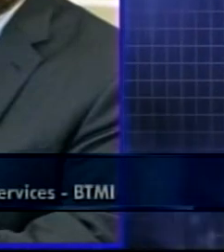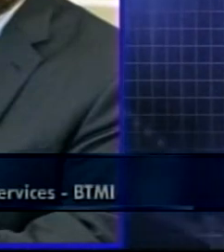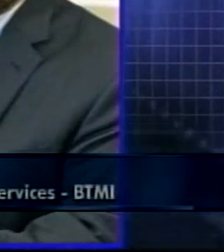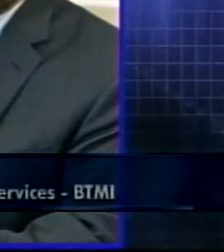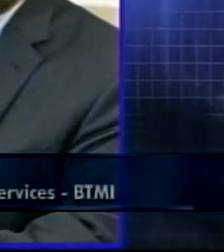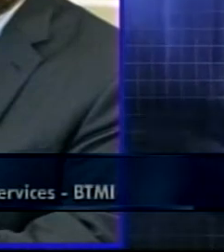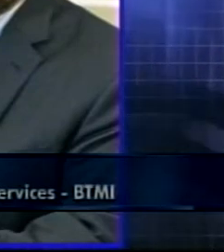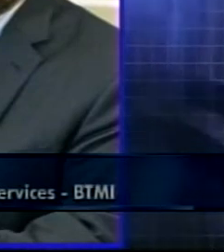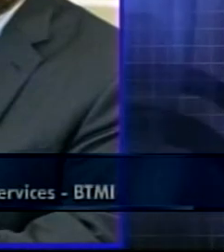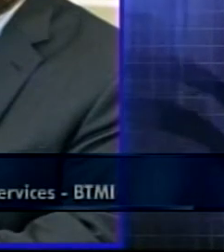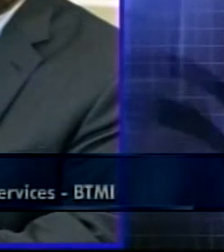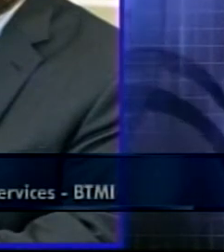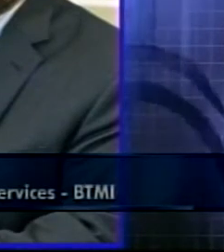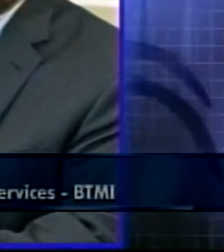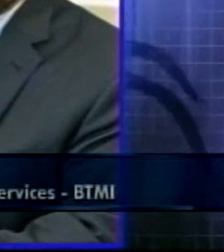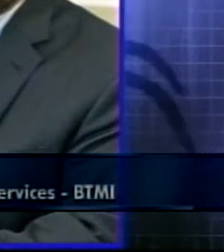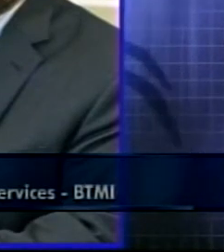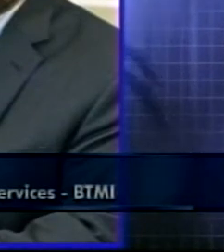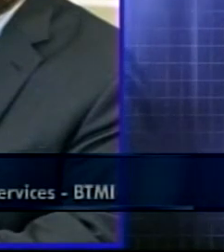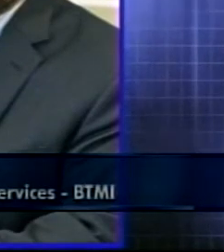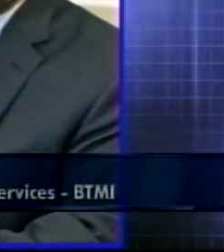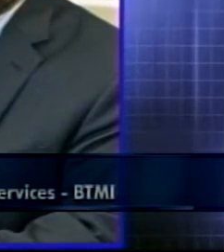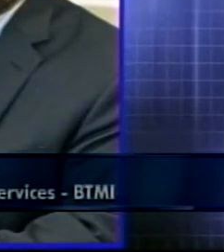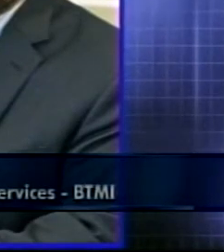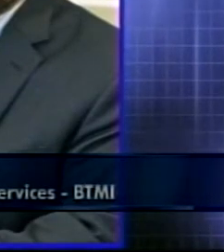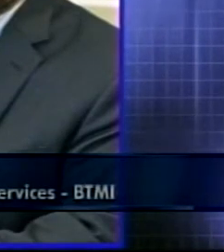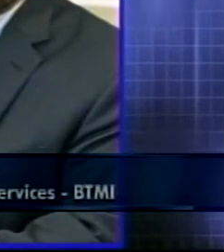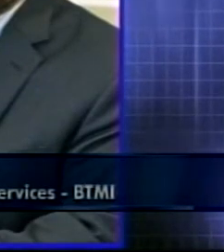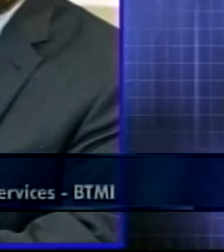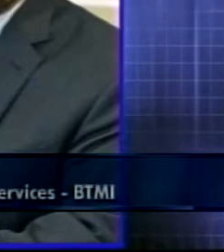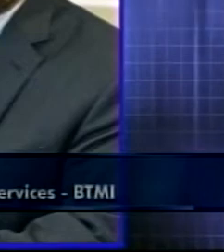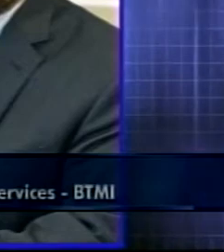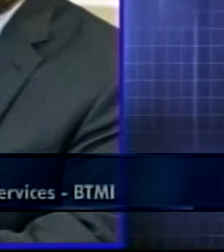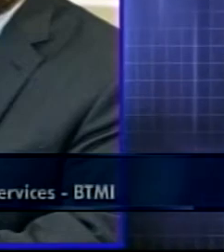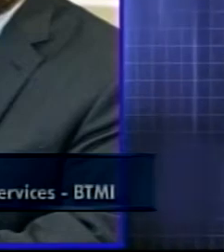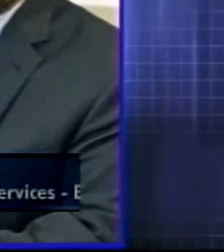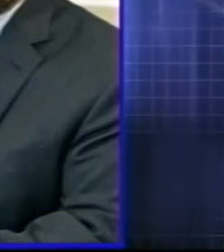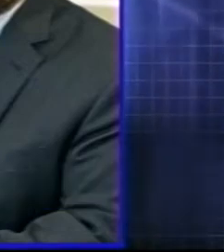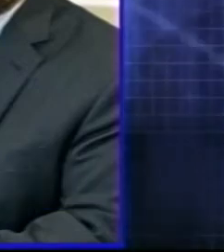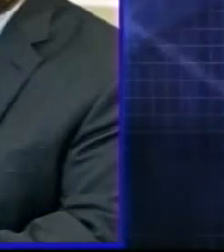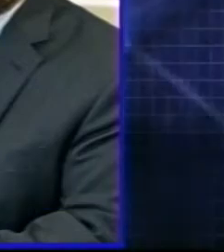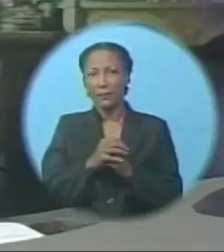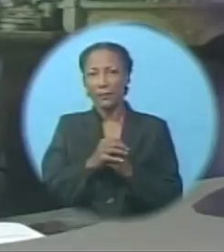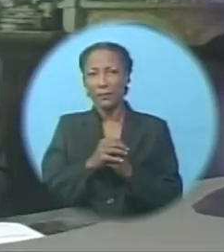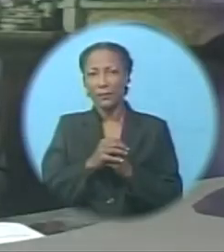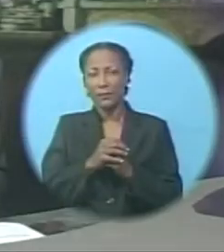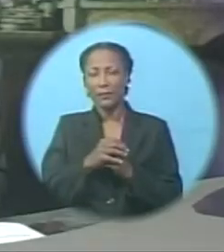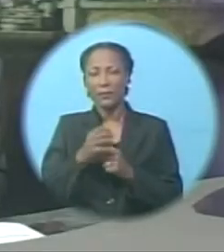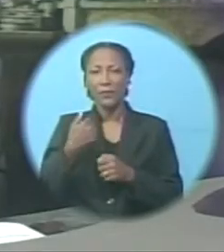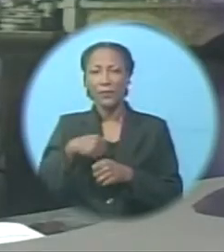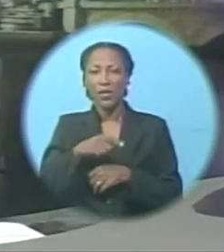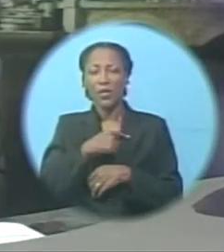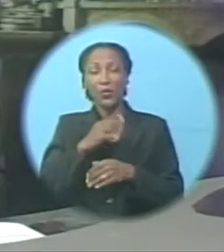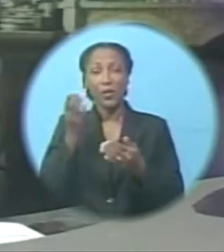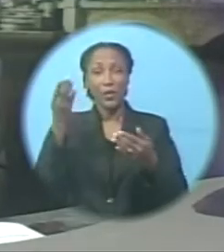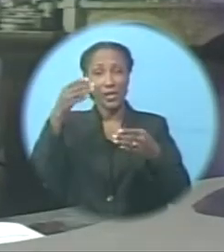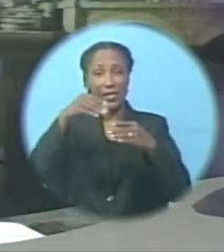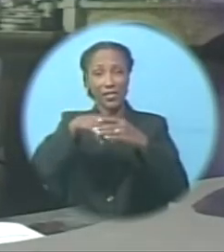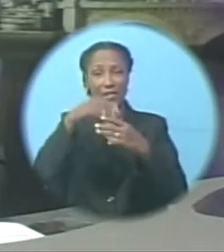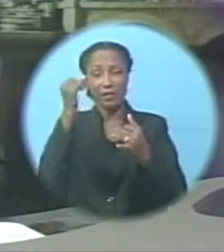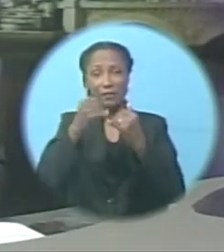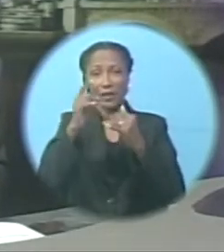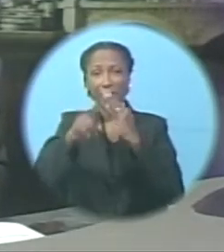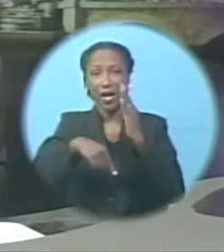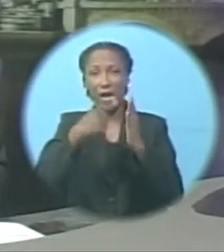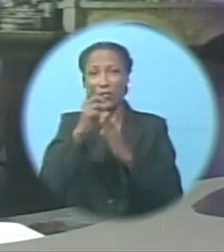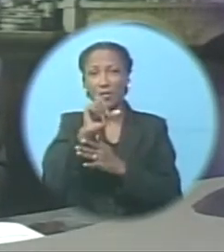island, through our overall brand positioning, it can sometimes have that impact. We are entering the final hours